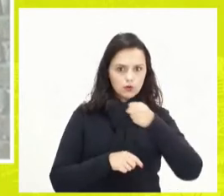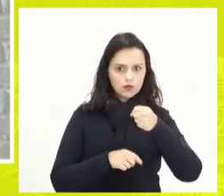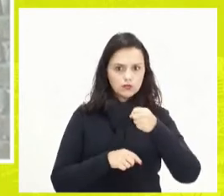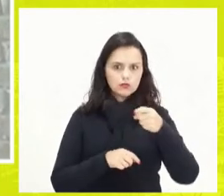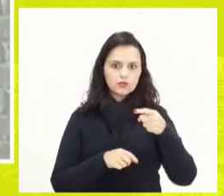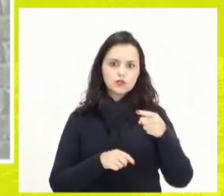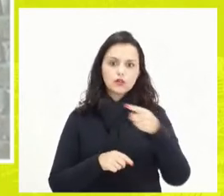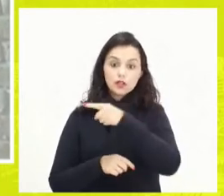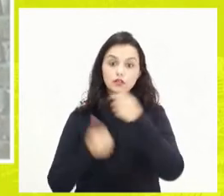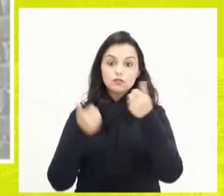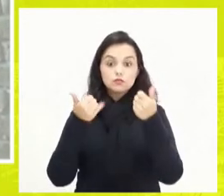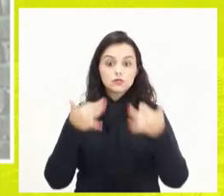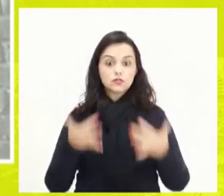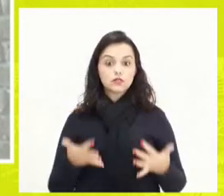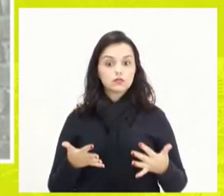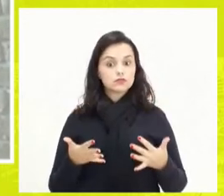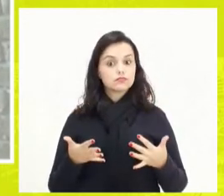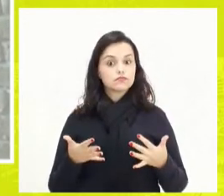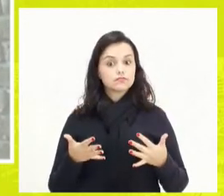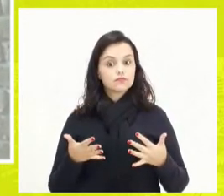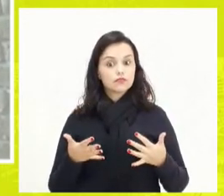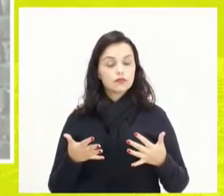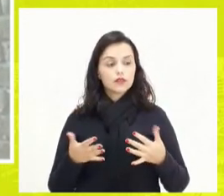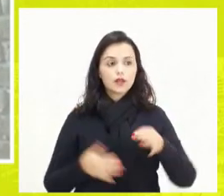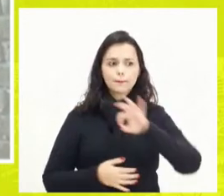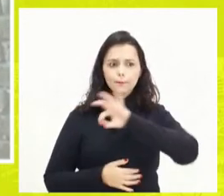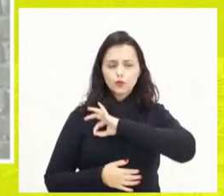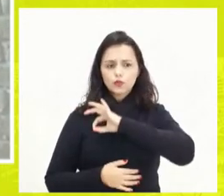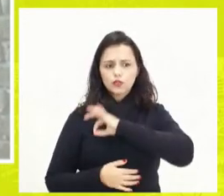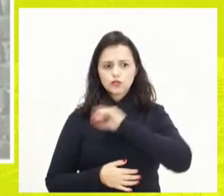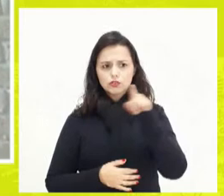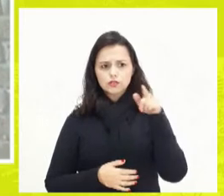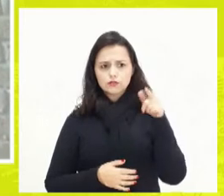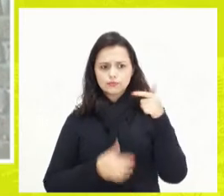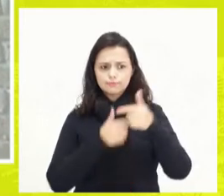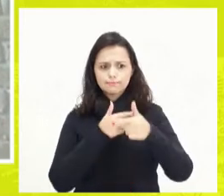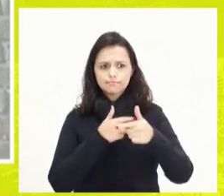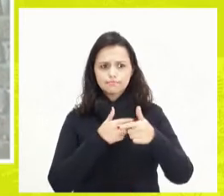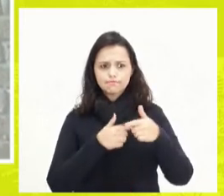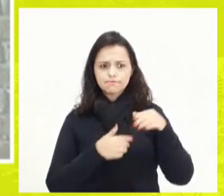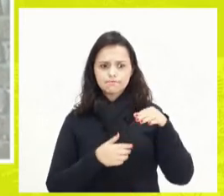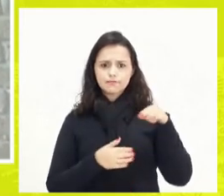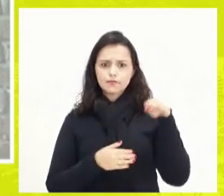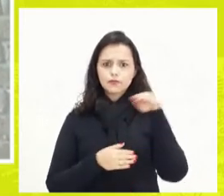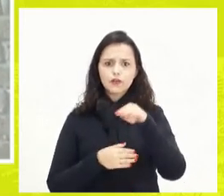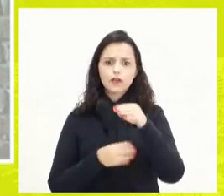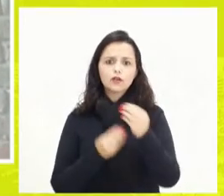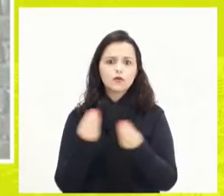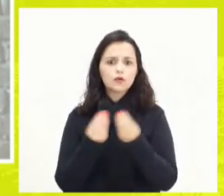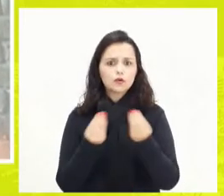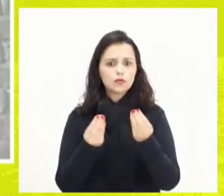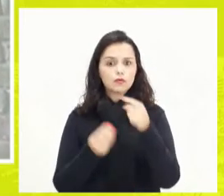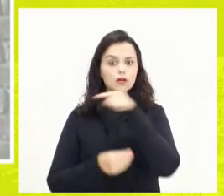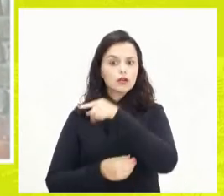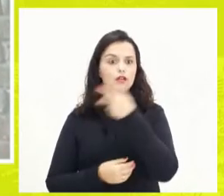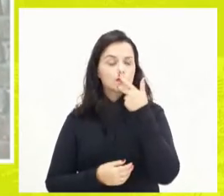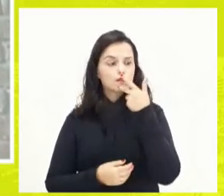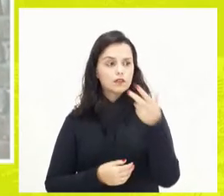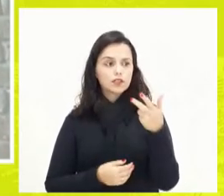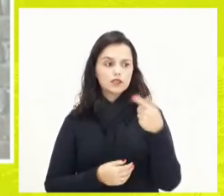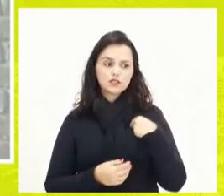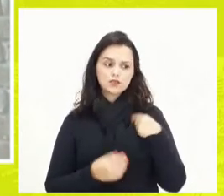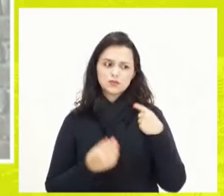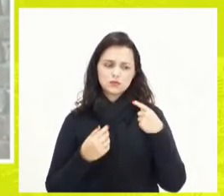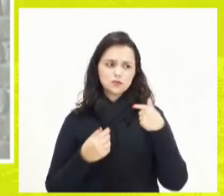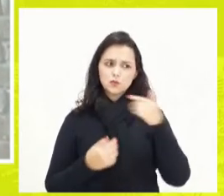coverage he had a critical view of the police action in the vehicle he was acting he could not say